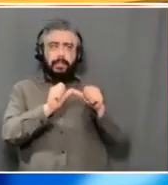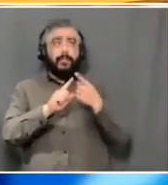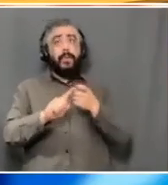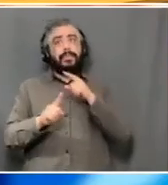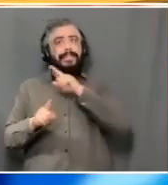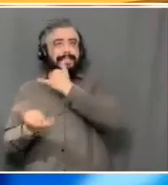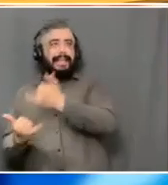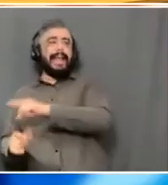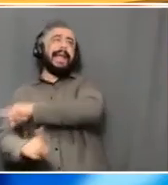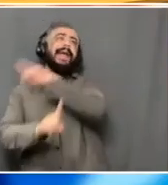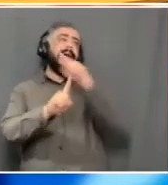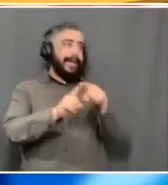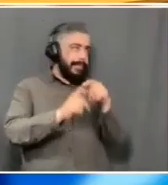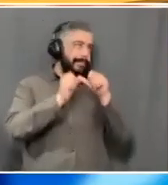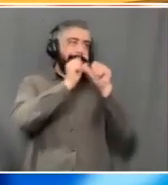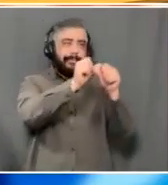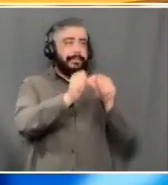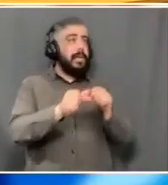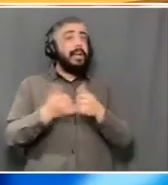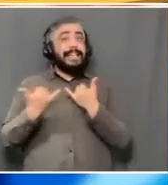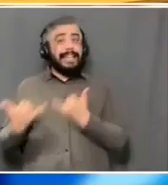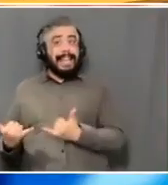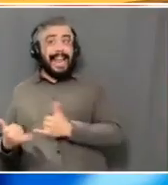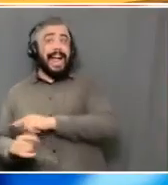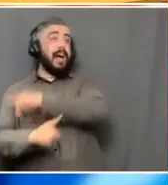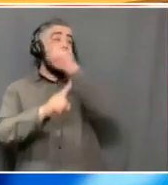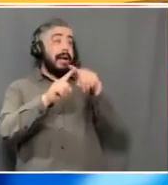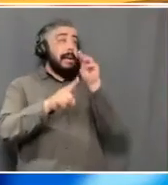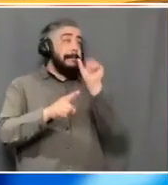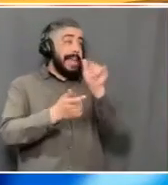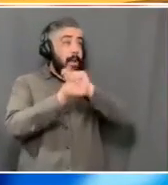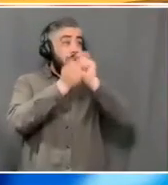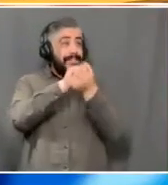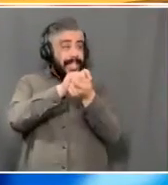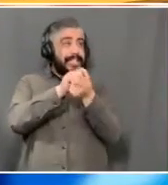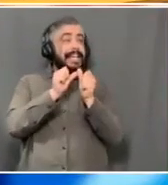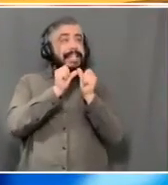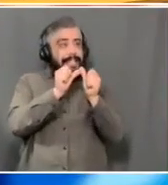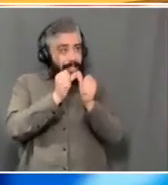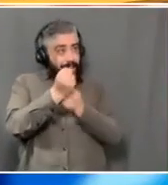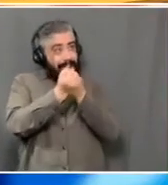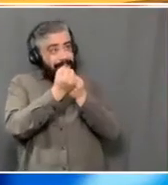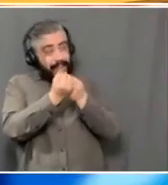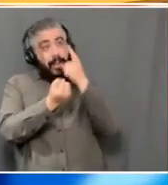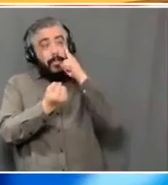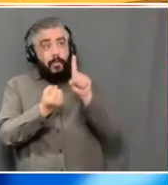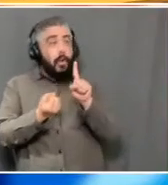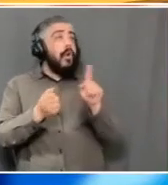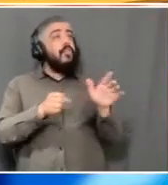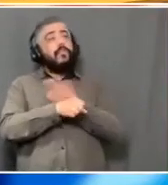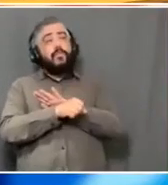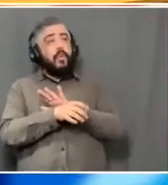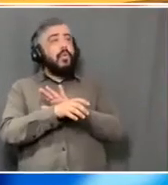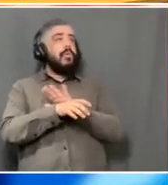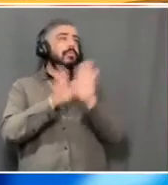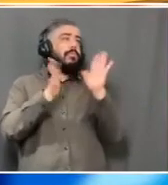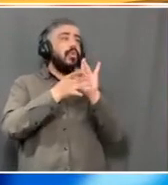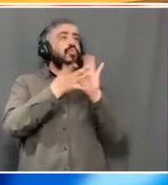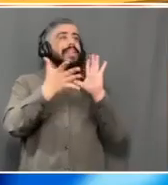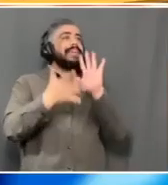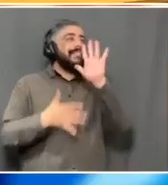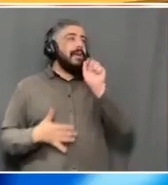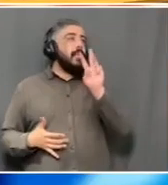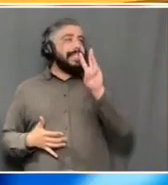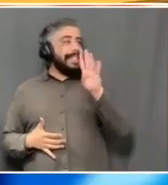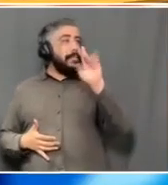forward. All the time that we have between now and the May revision to continue to advocate for the full release of the $5.6 billion